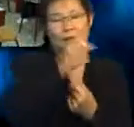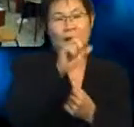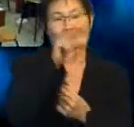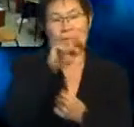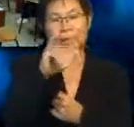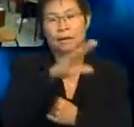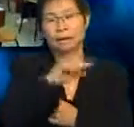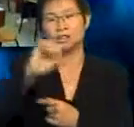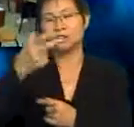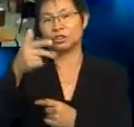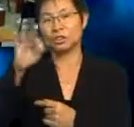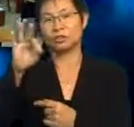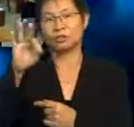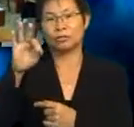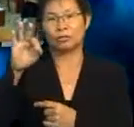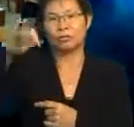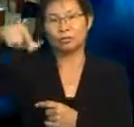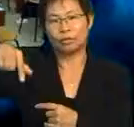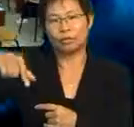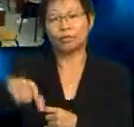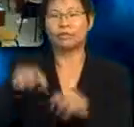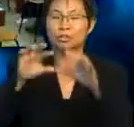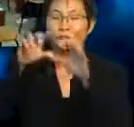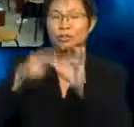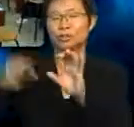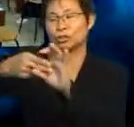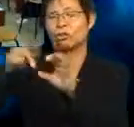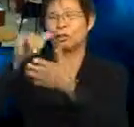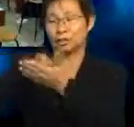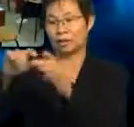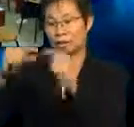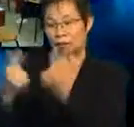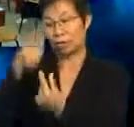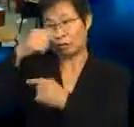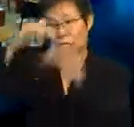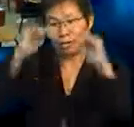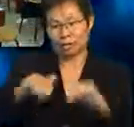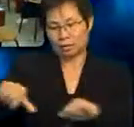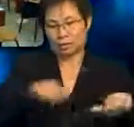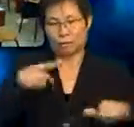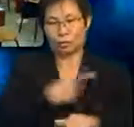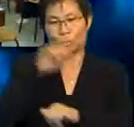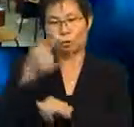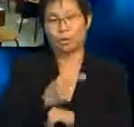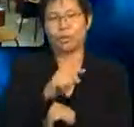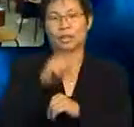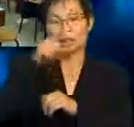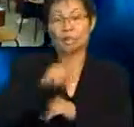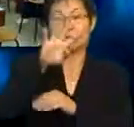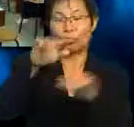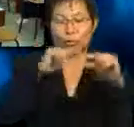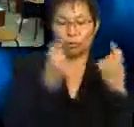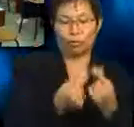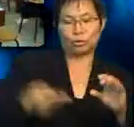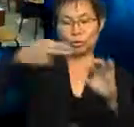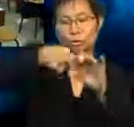Helmi and Shafiq. Join the other group. Join that group. For the next activity, we only need